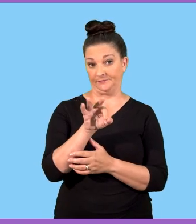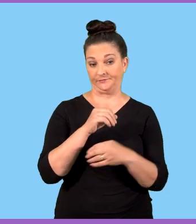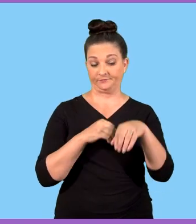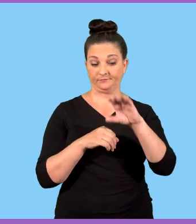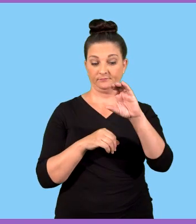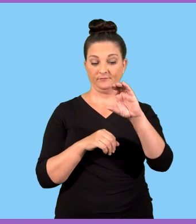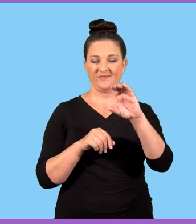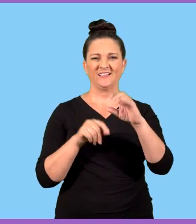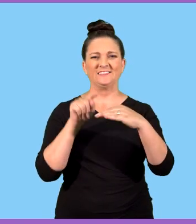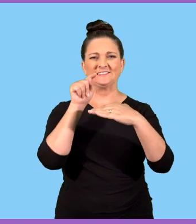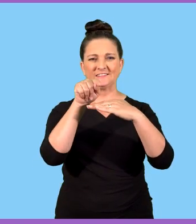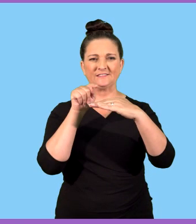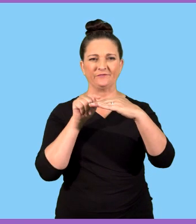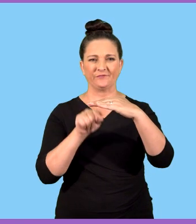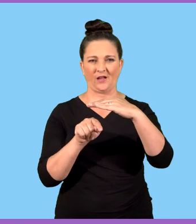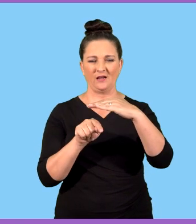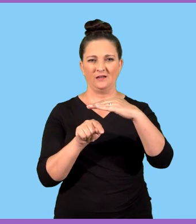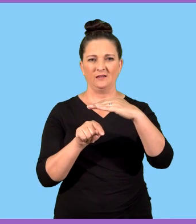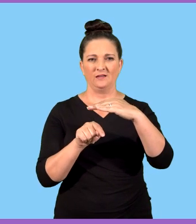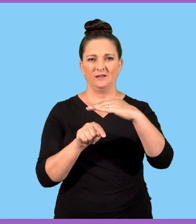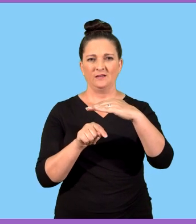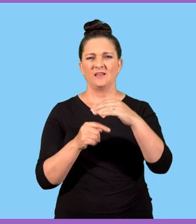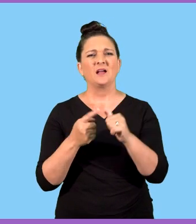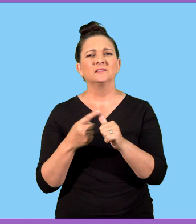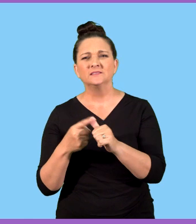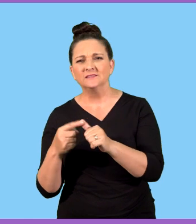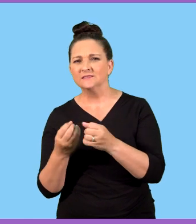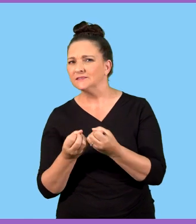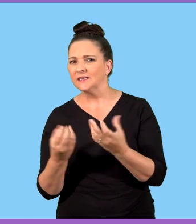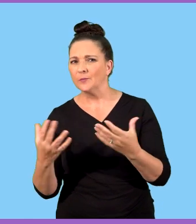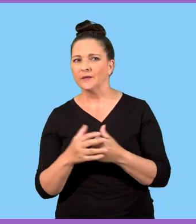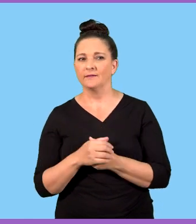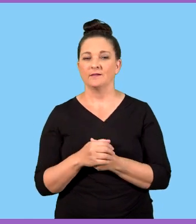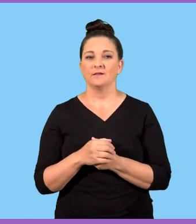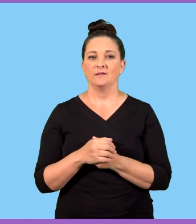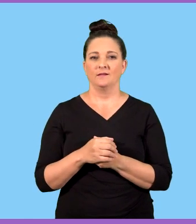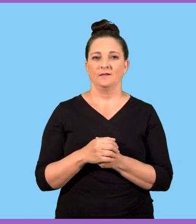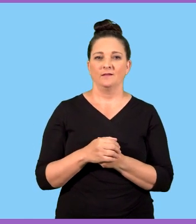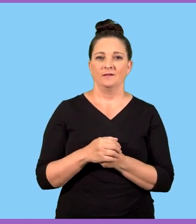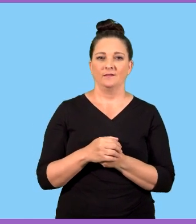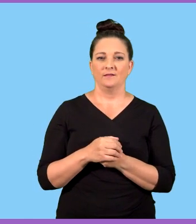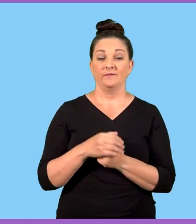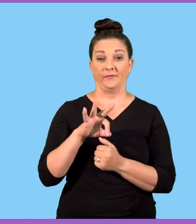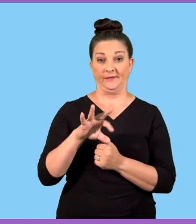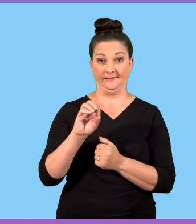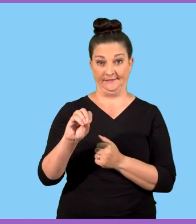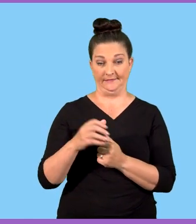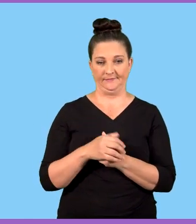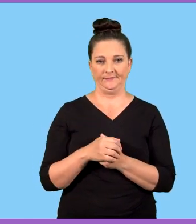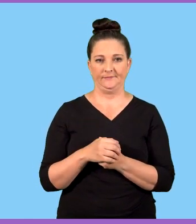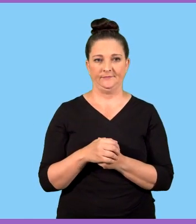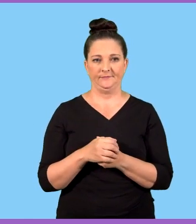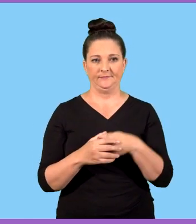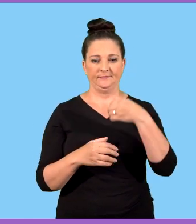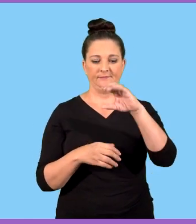183 divided by my total for frequency, all of those numbers. That gave me 30,